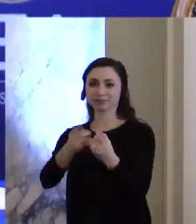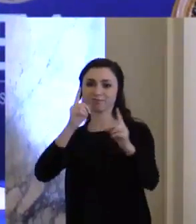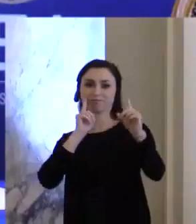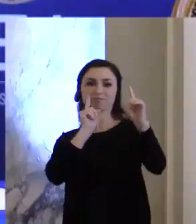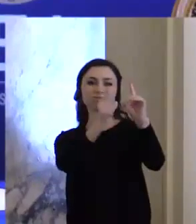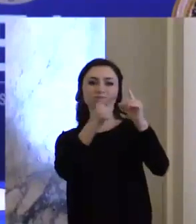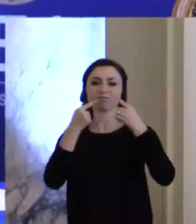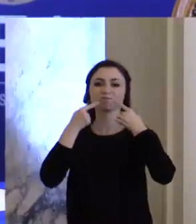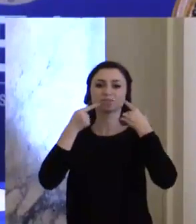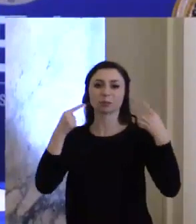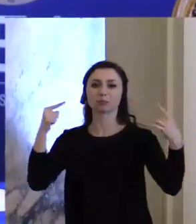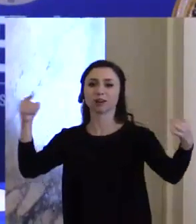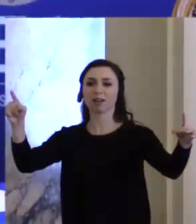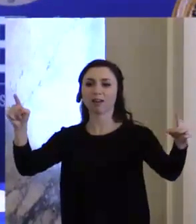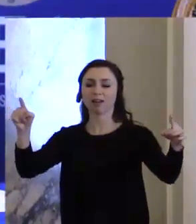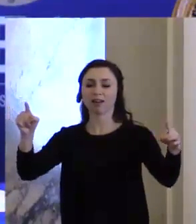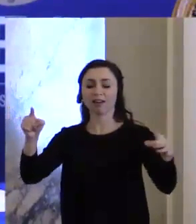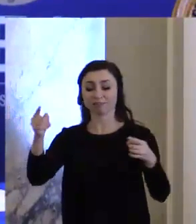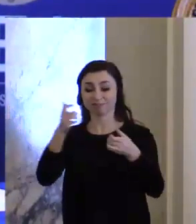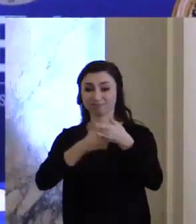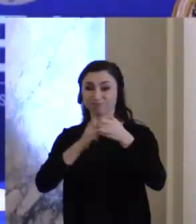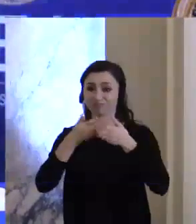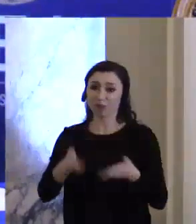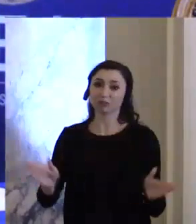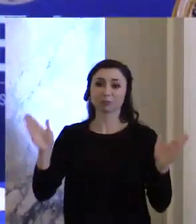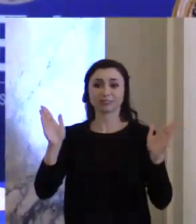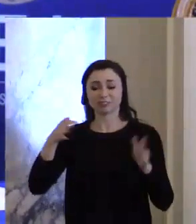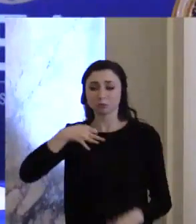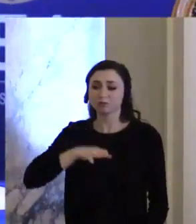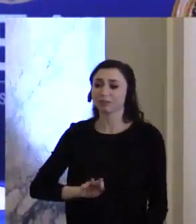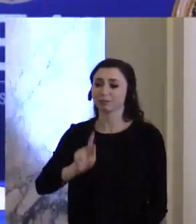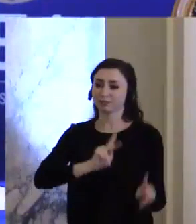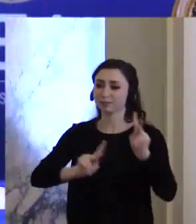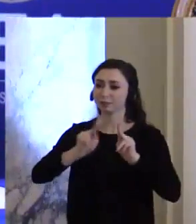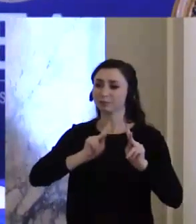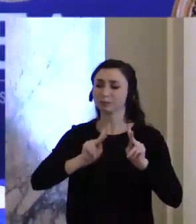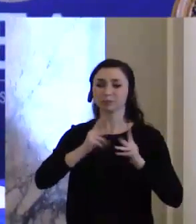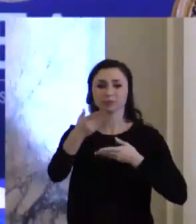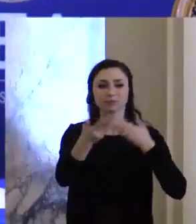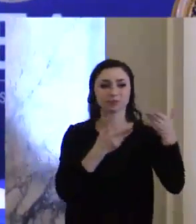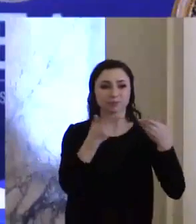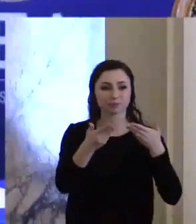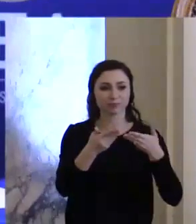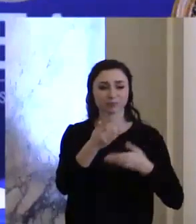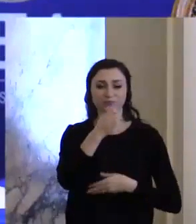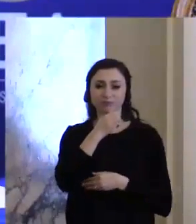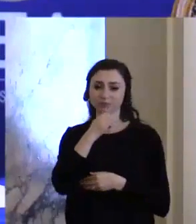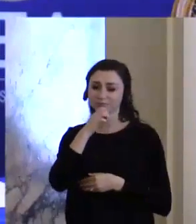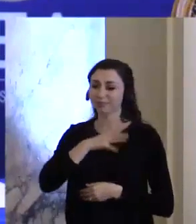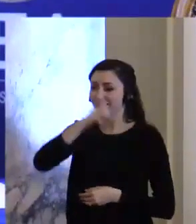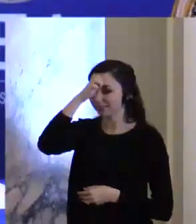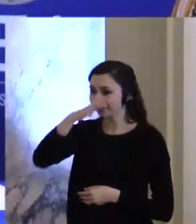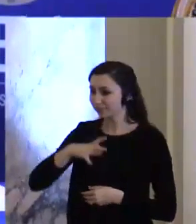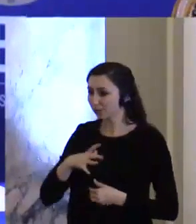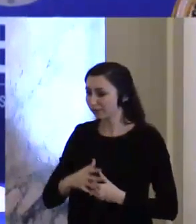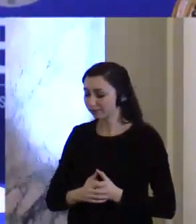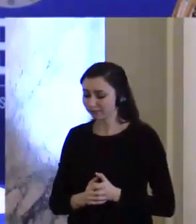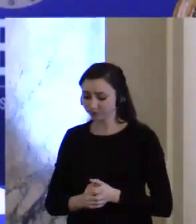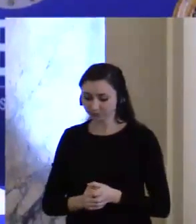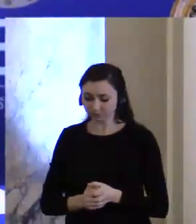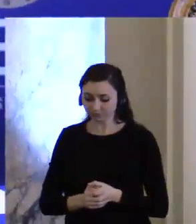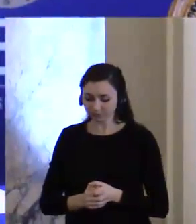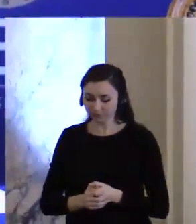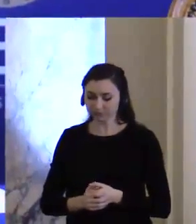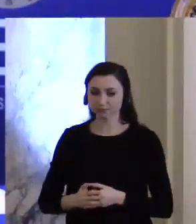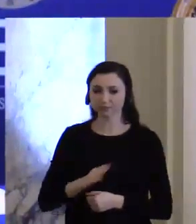objectives and ultimately to benefit the people that we serve. Señoras y señores, sus